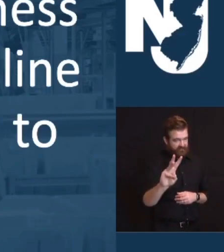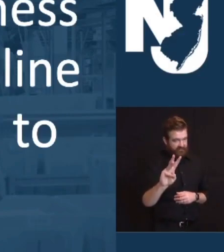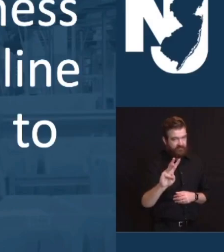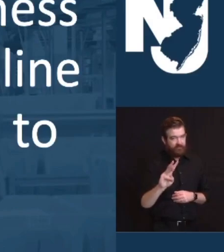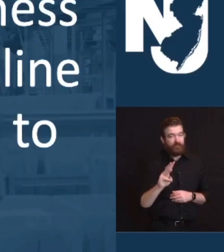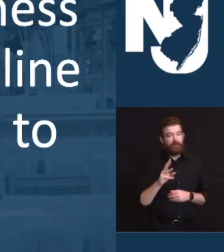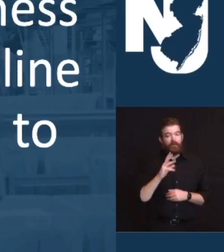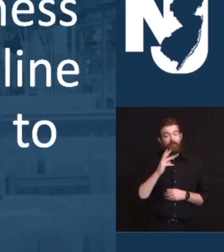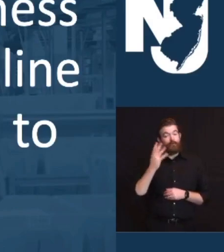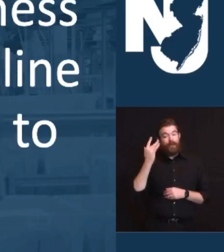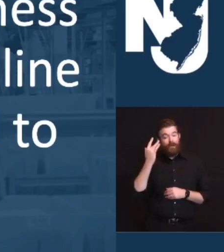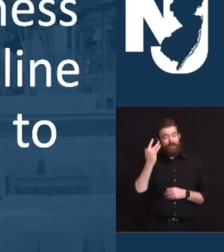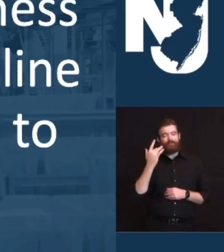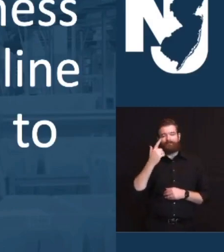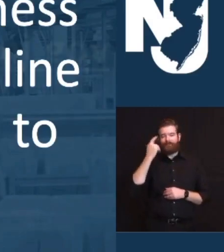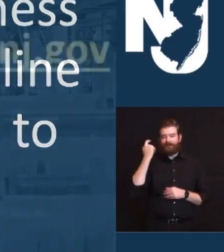step.